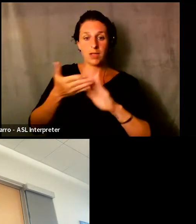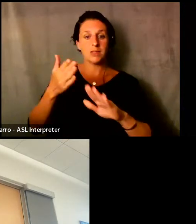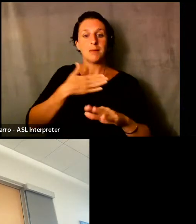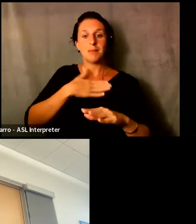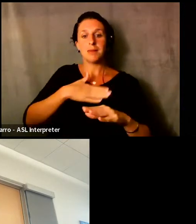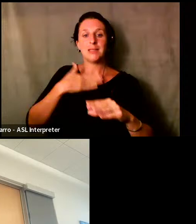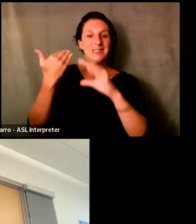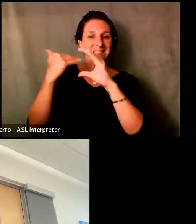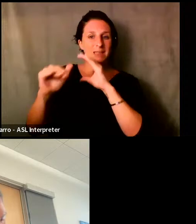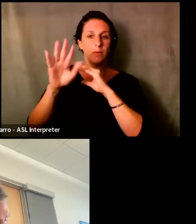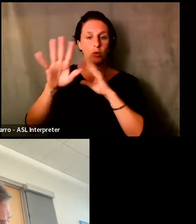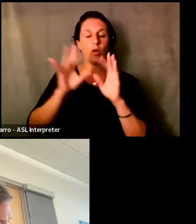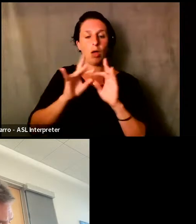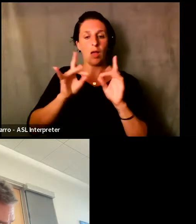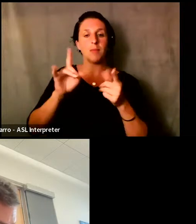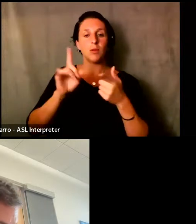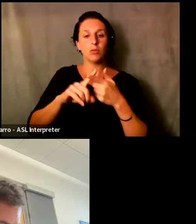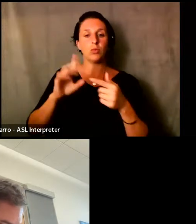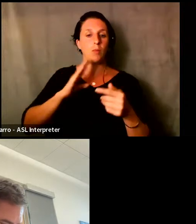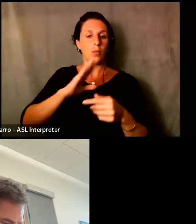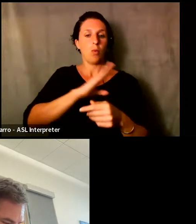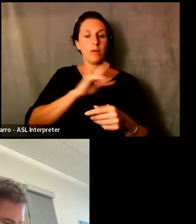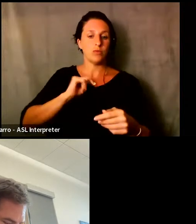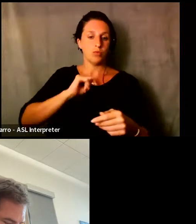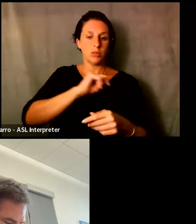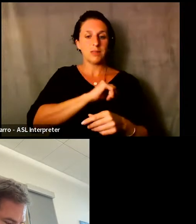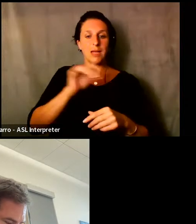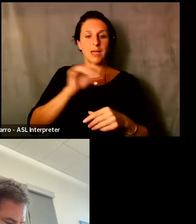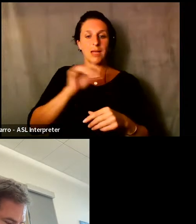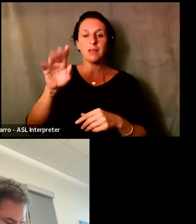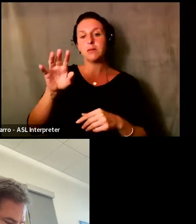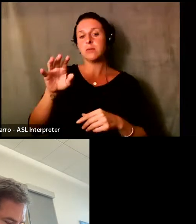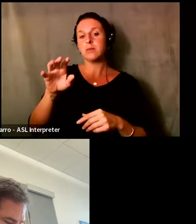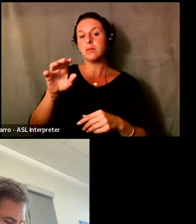email your comments to the Board of Trustees at board,